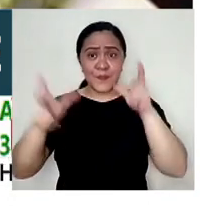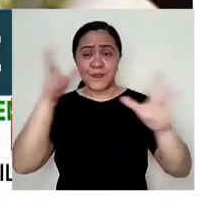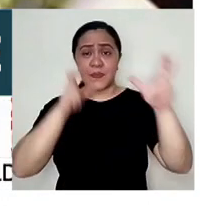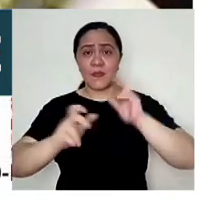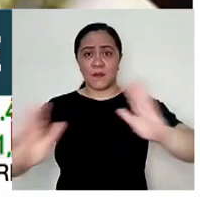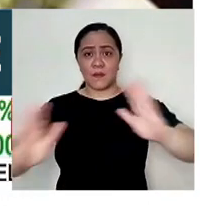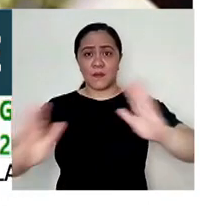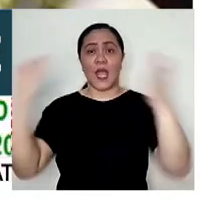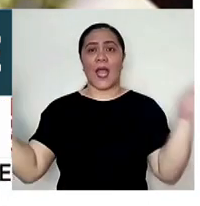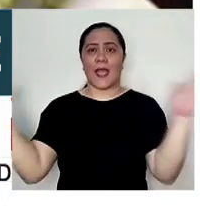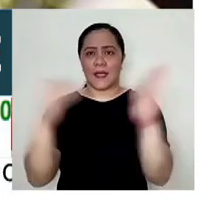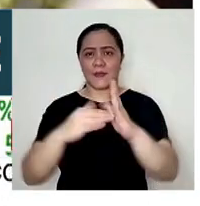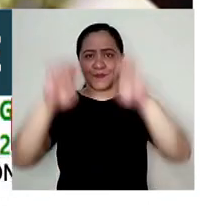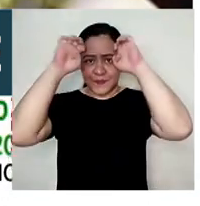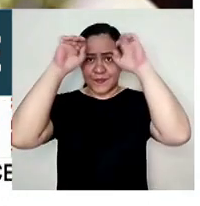educated, able to